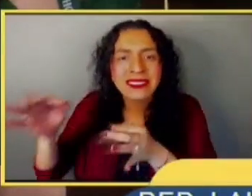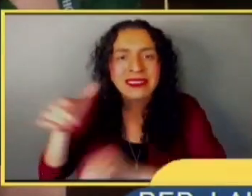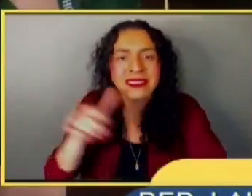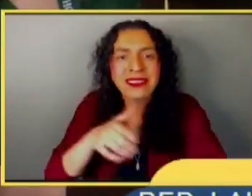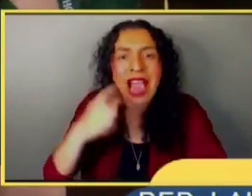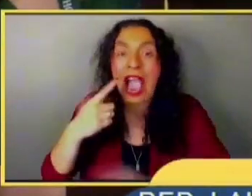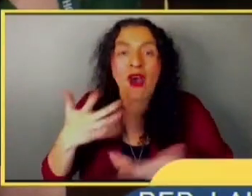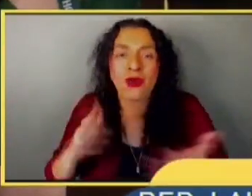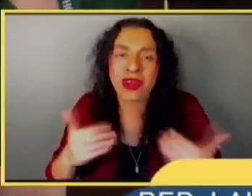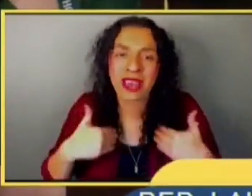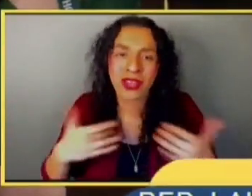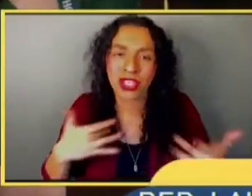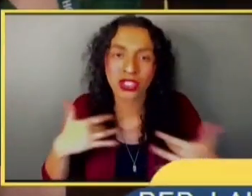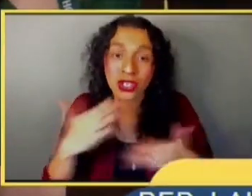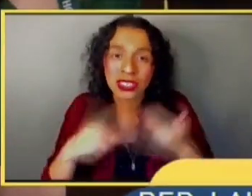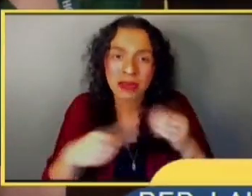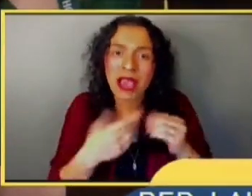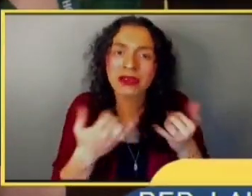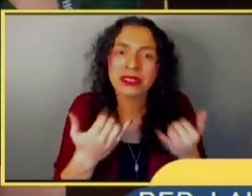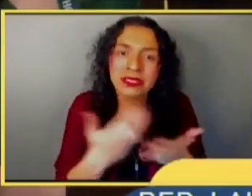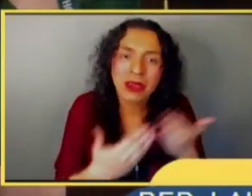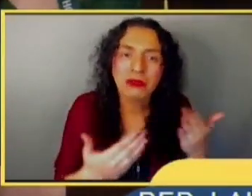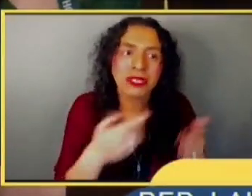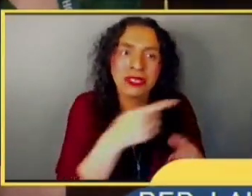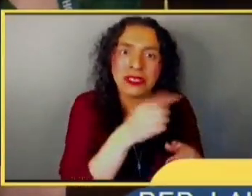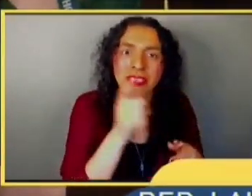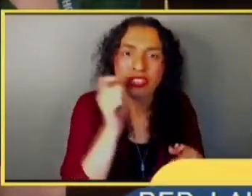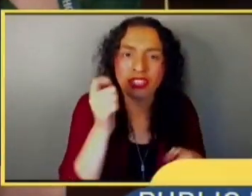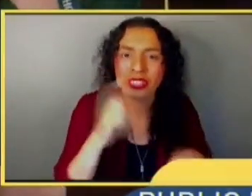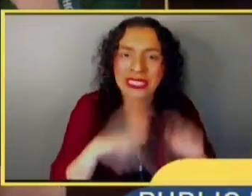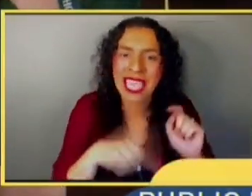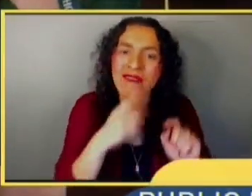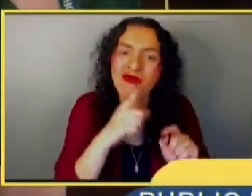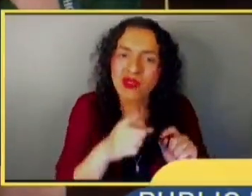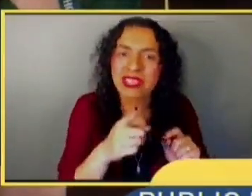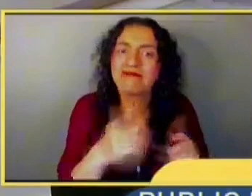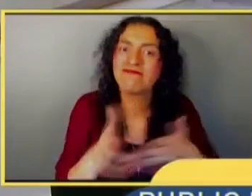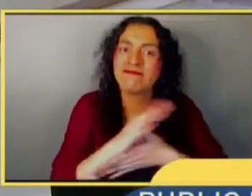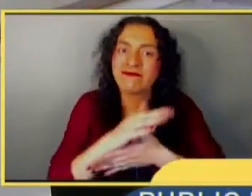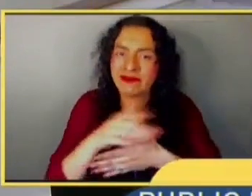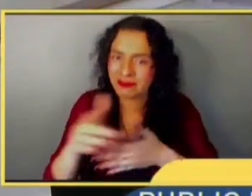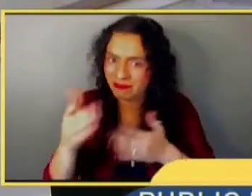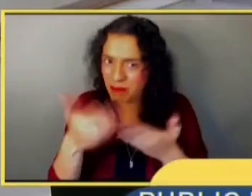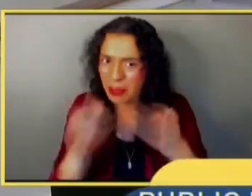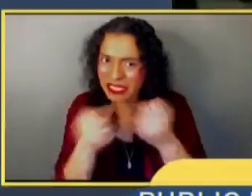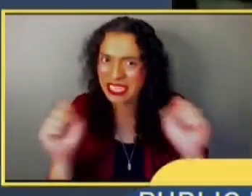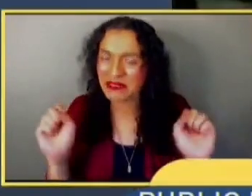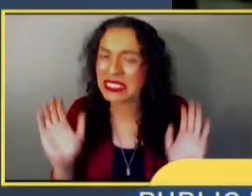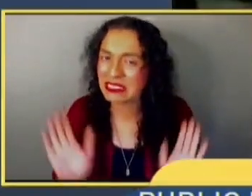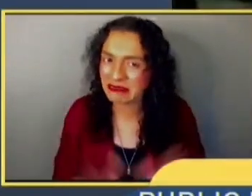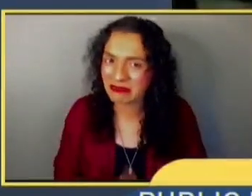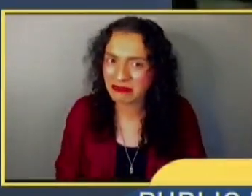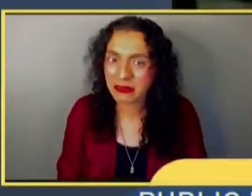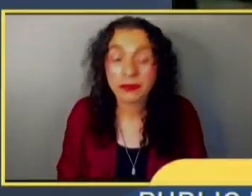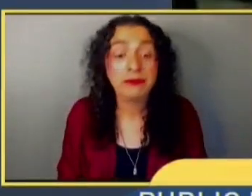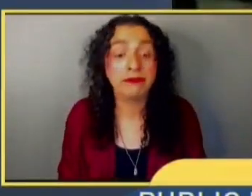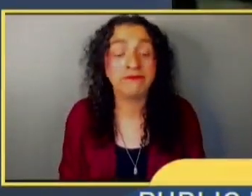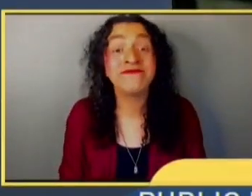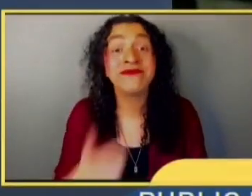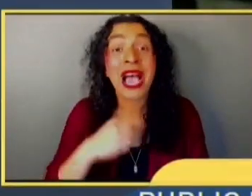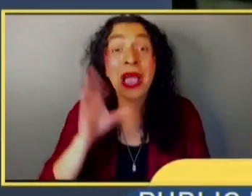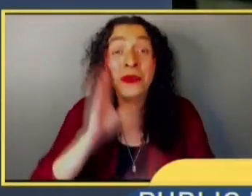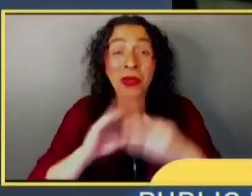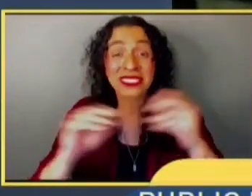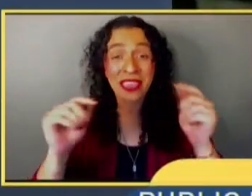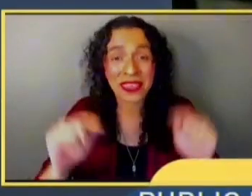ability of some judges to assess dangerousness and prioritize public safety? Thank you. I will say this. I can't